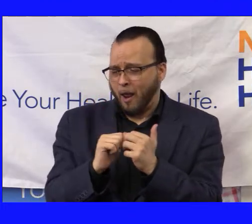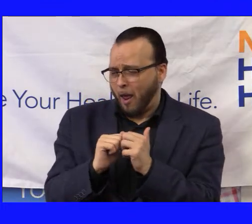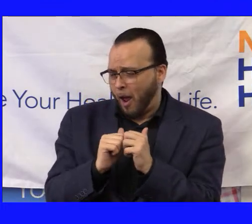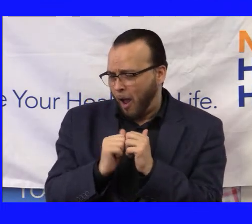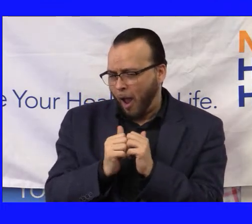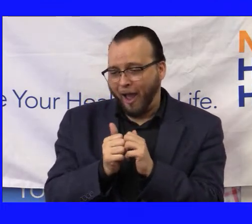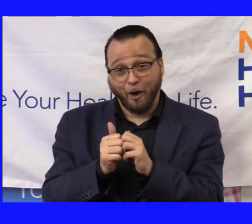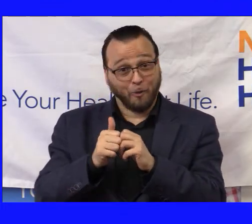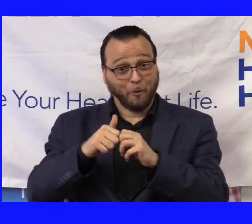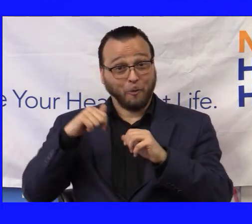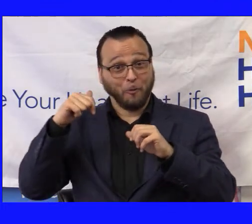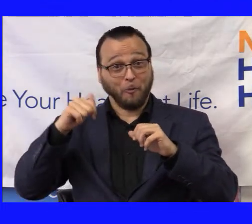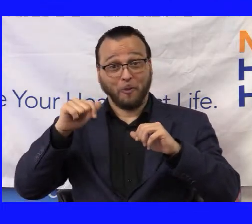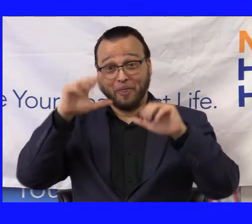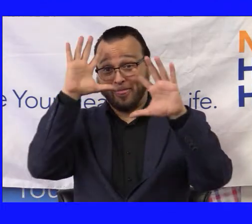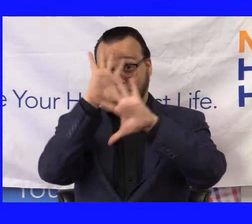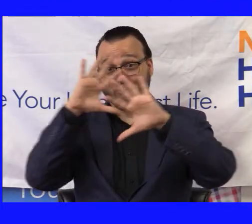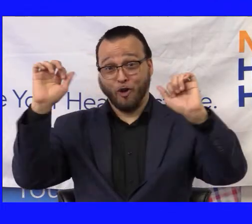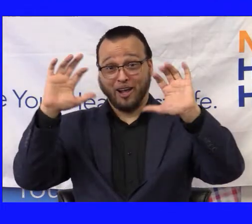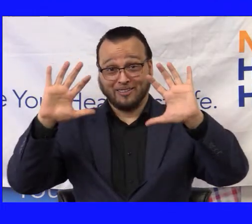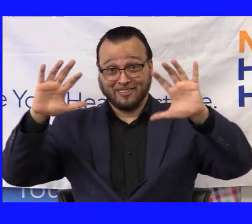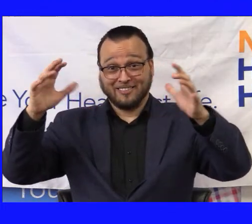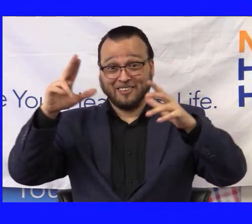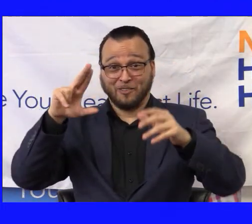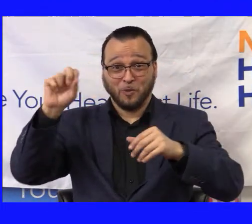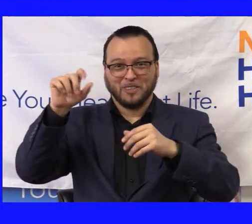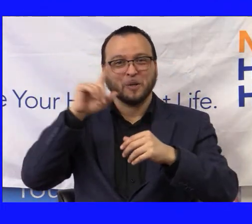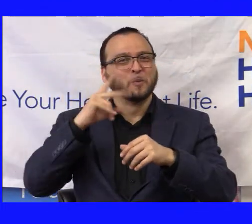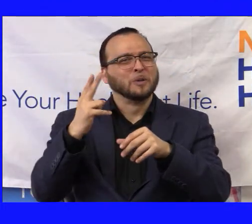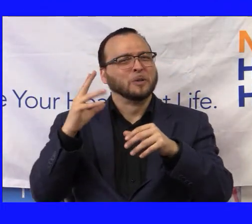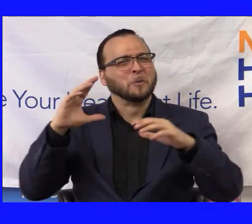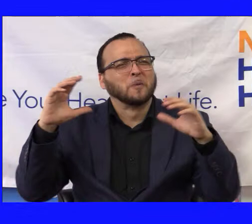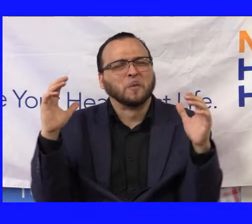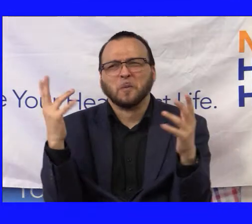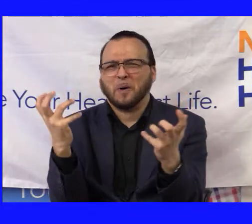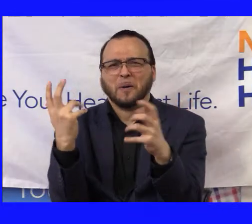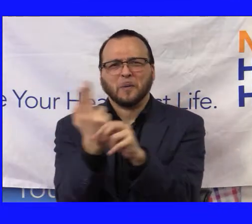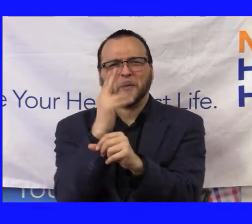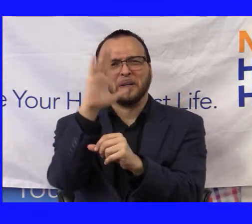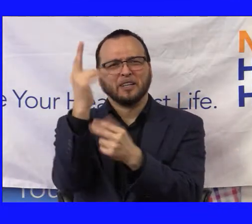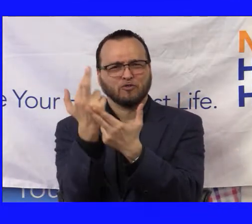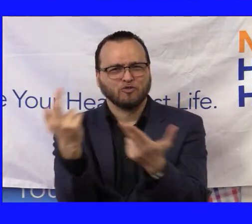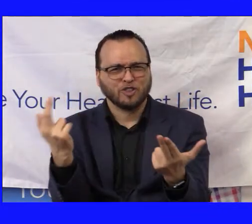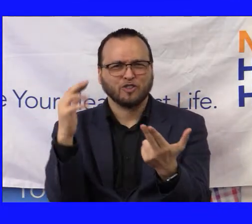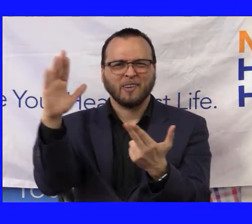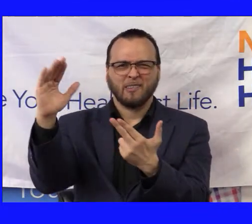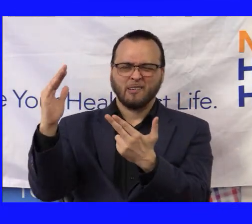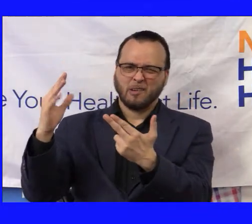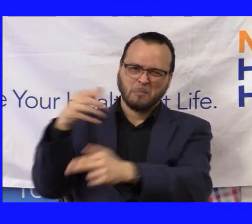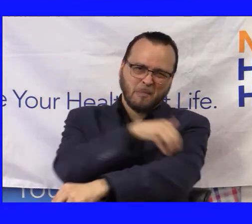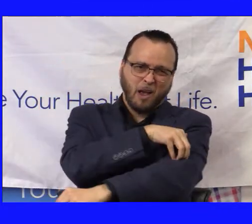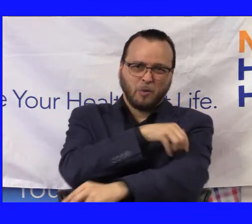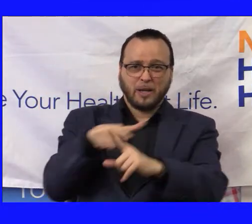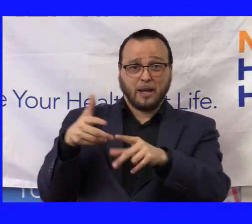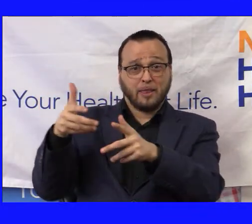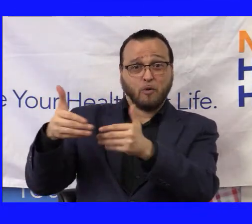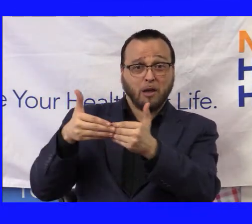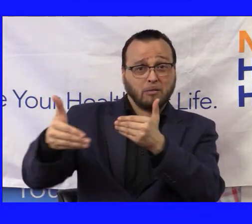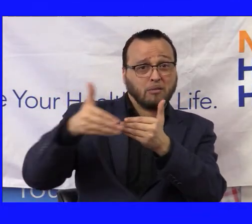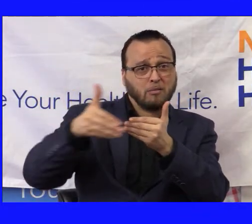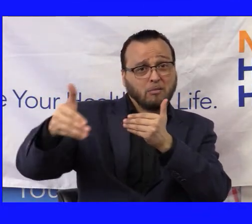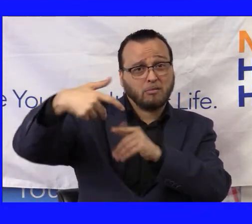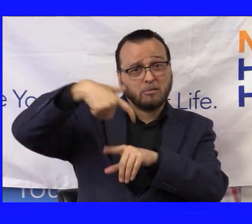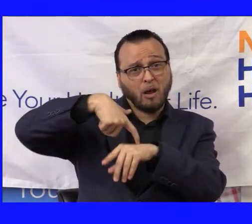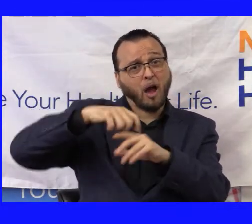this administration will seek to use its resources and its leverage in the remaining months, how this administration